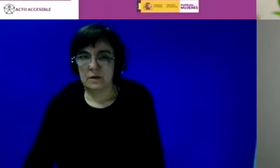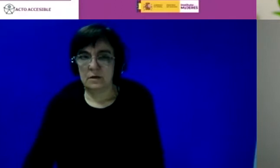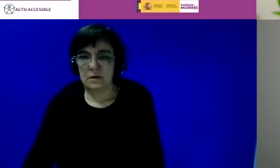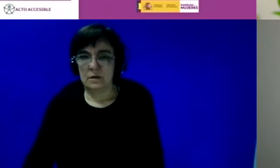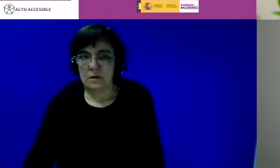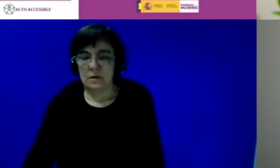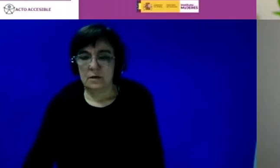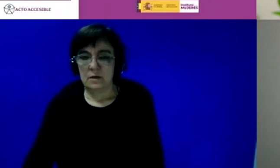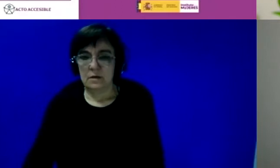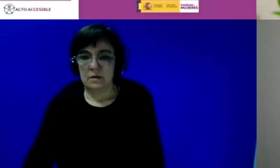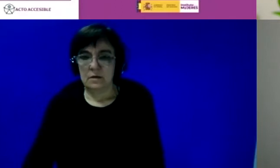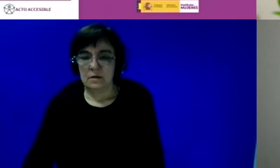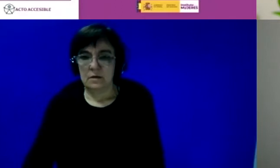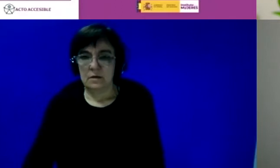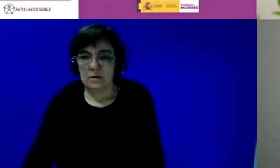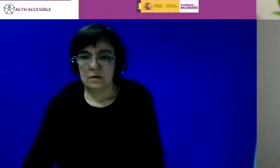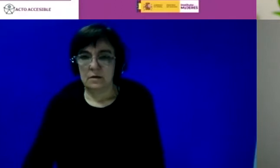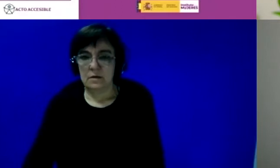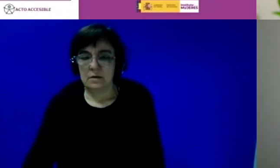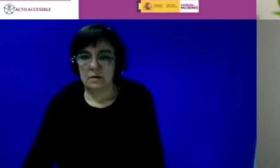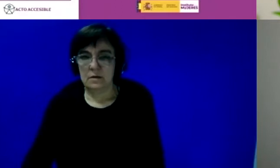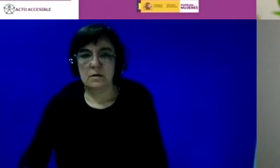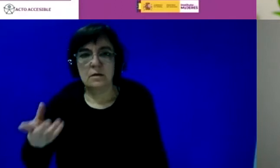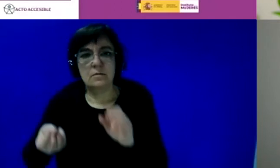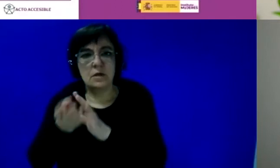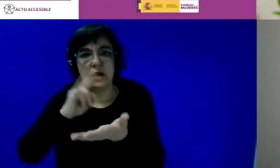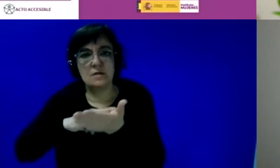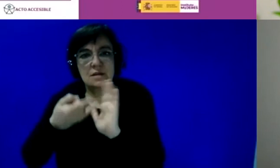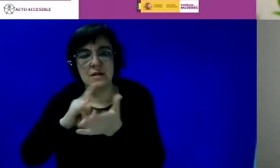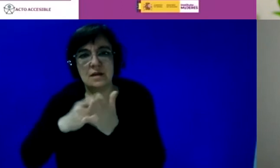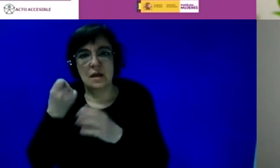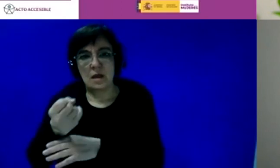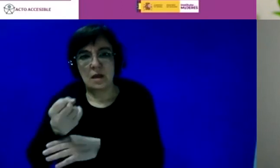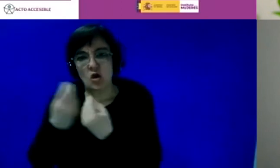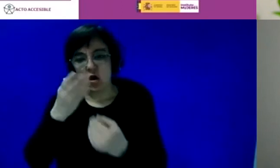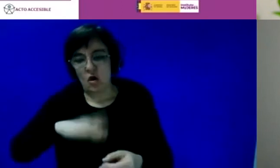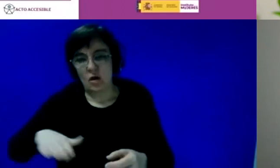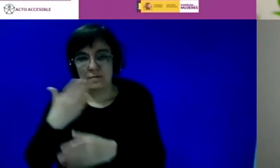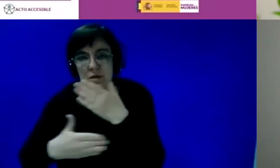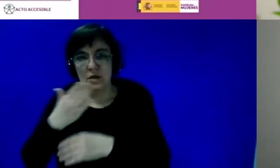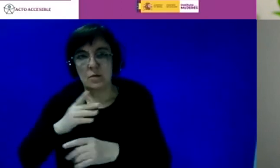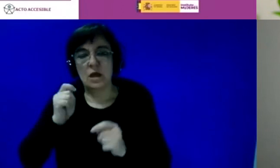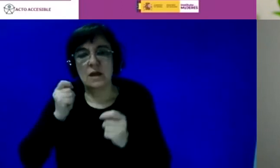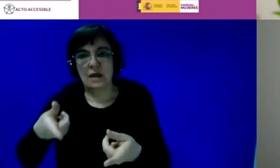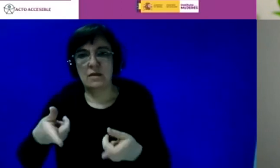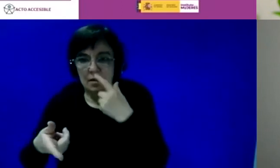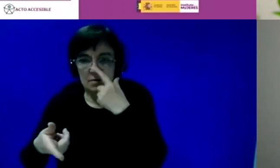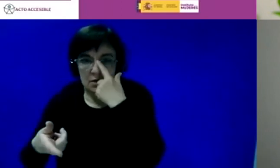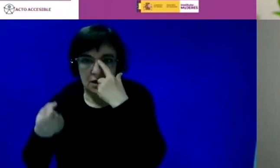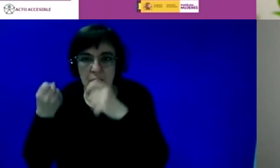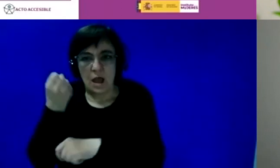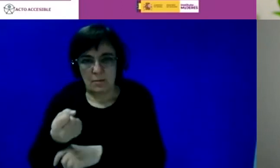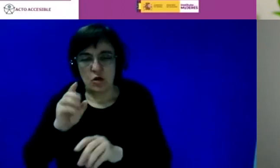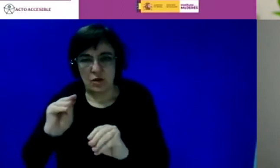children with disabilities to Poland, and these children were received and welcomed by Polish organizations. And